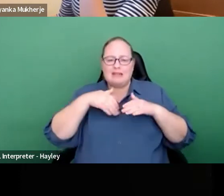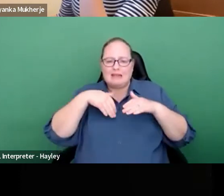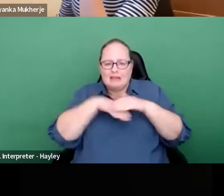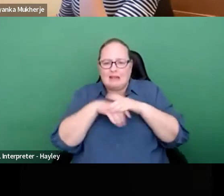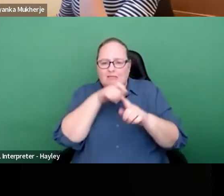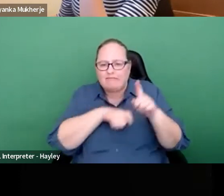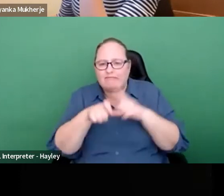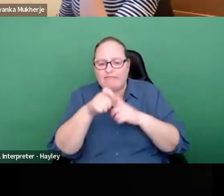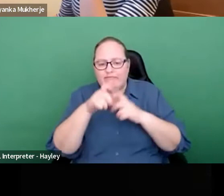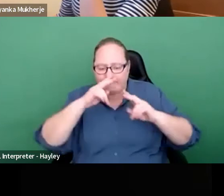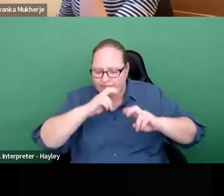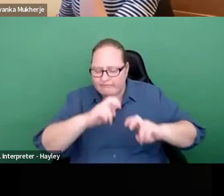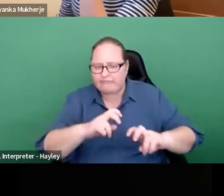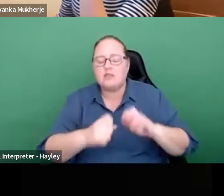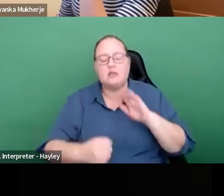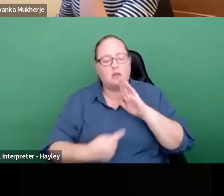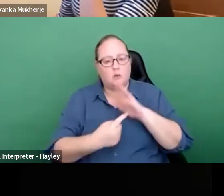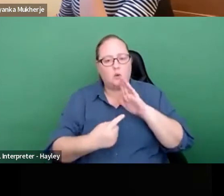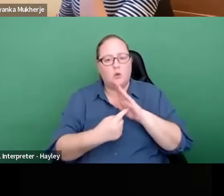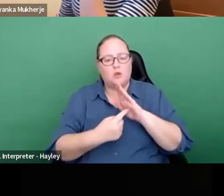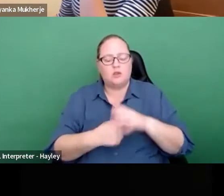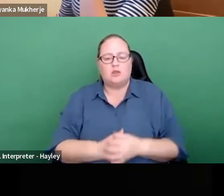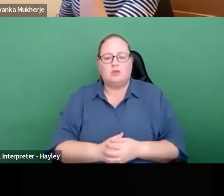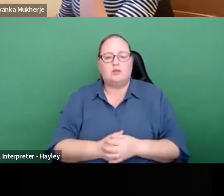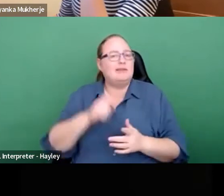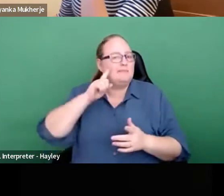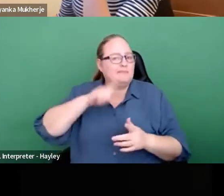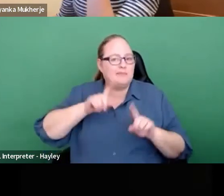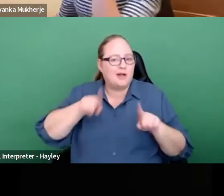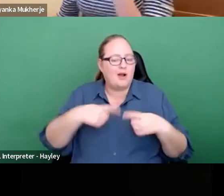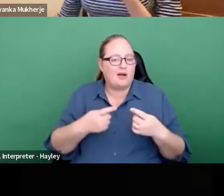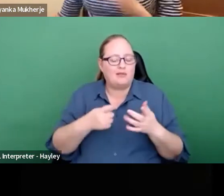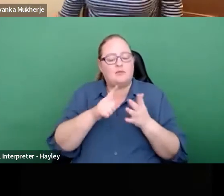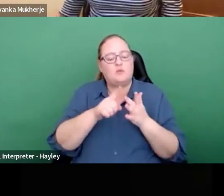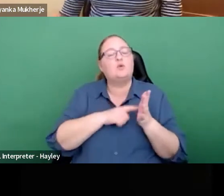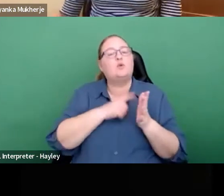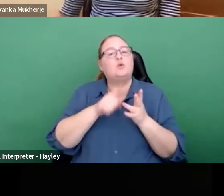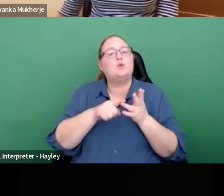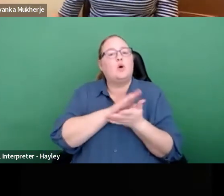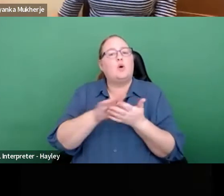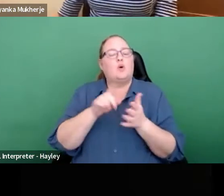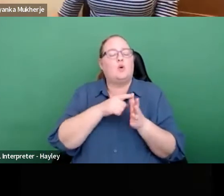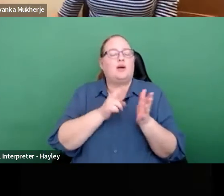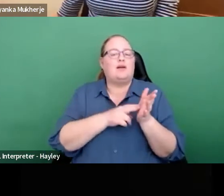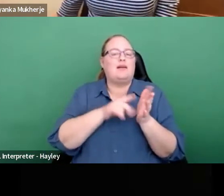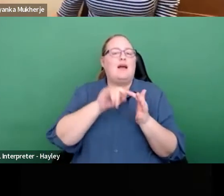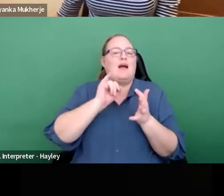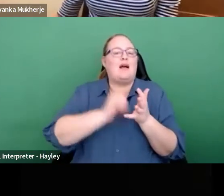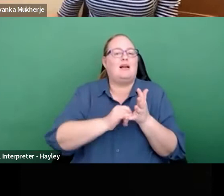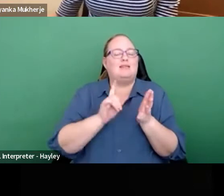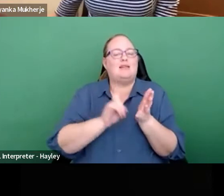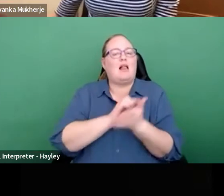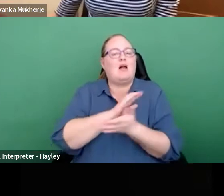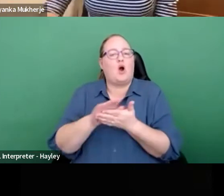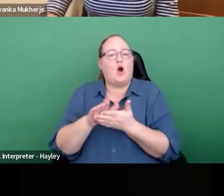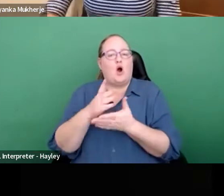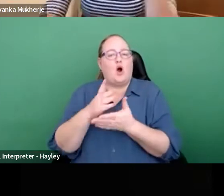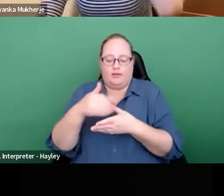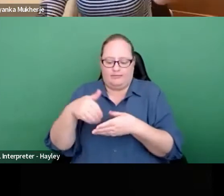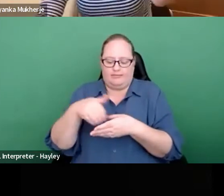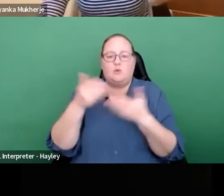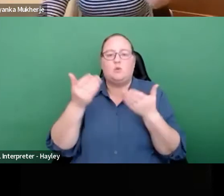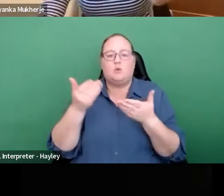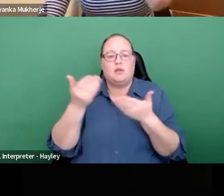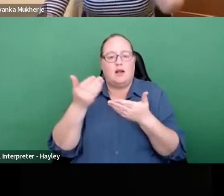me introduce you to our speakers. Johannes Lenhard is an ethnographer of homelessness and venture capital, and